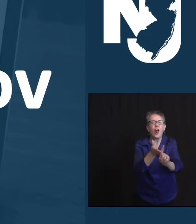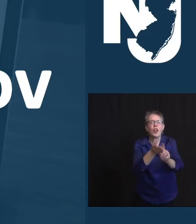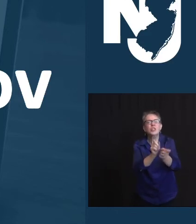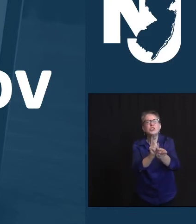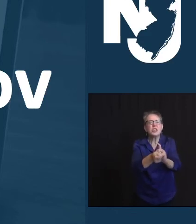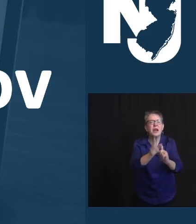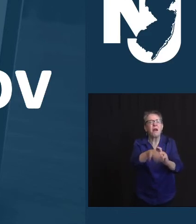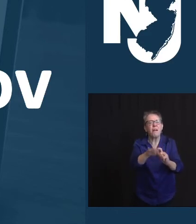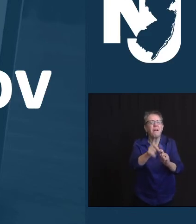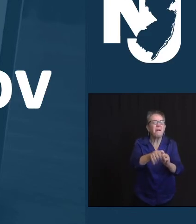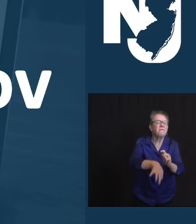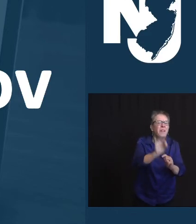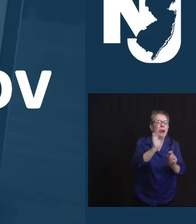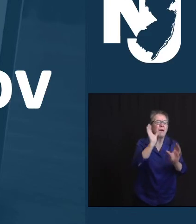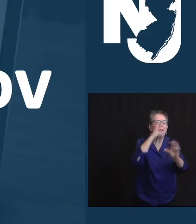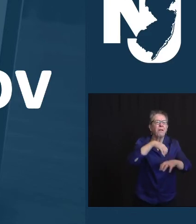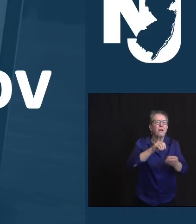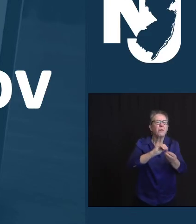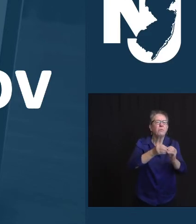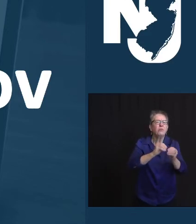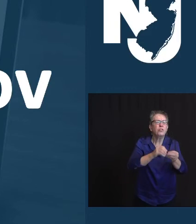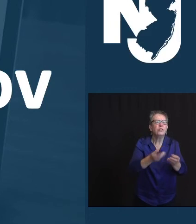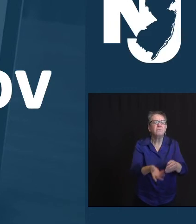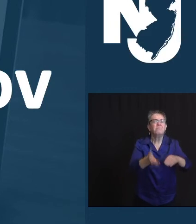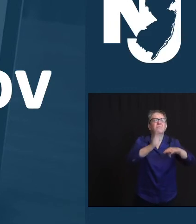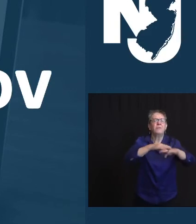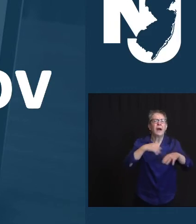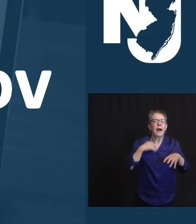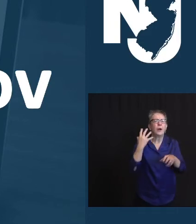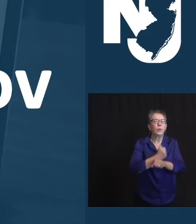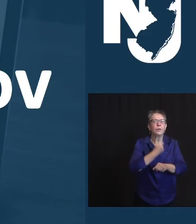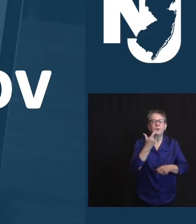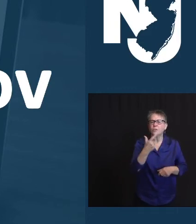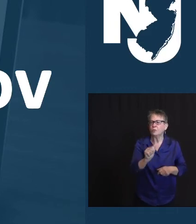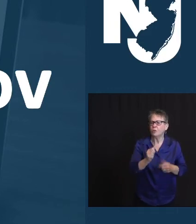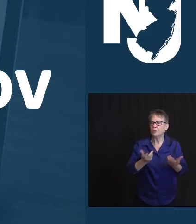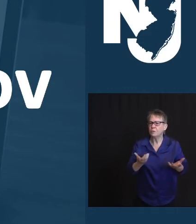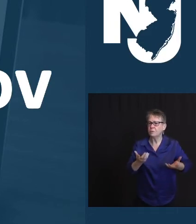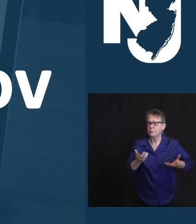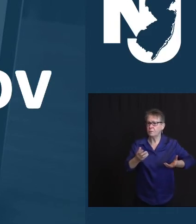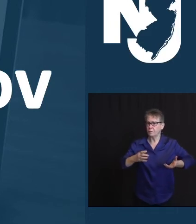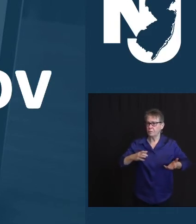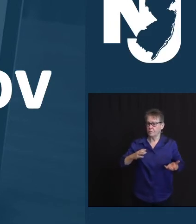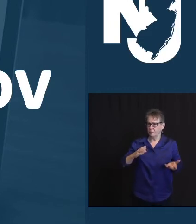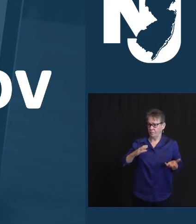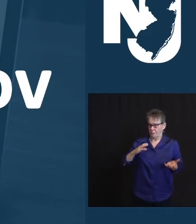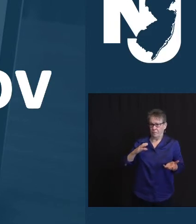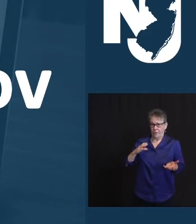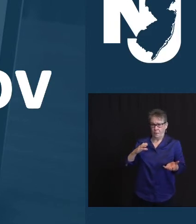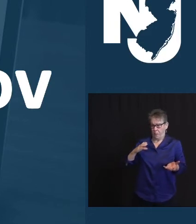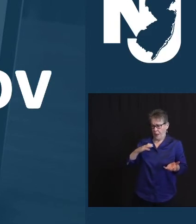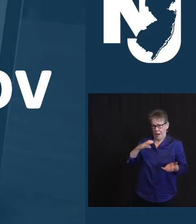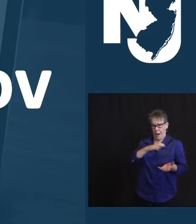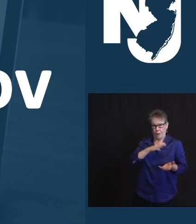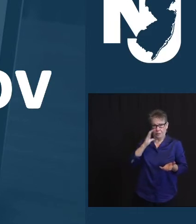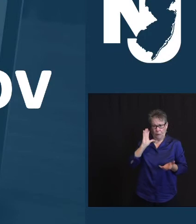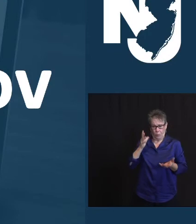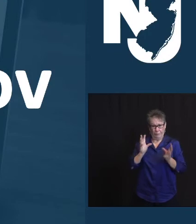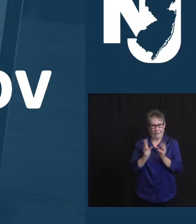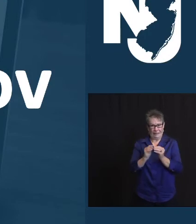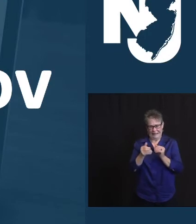meets this Wednesday, January 6th, to accept the vote of the Electoral College, and thankfully there are enough Republicans in Congress